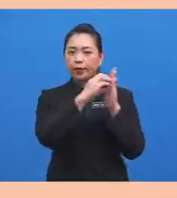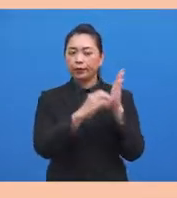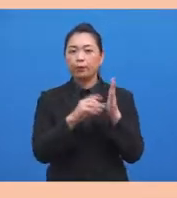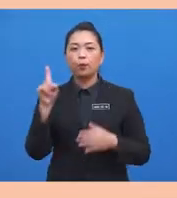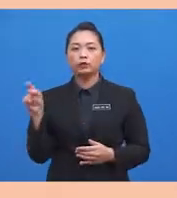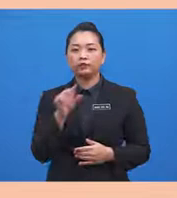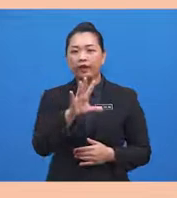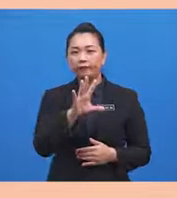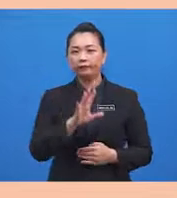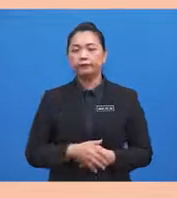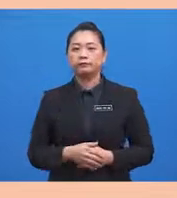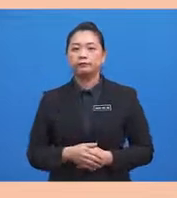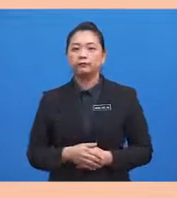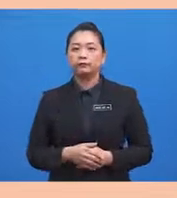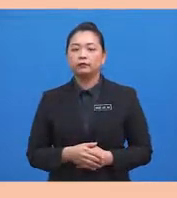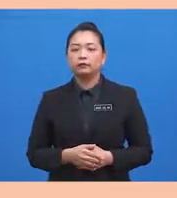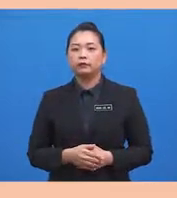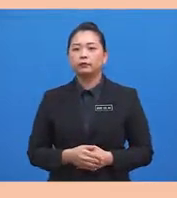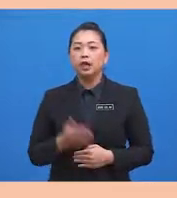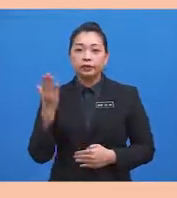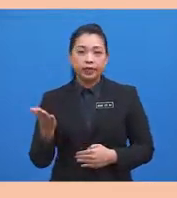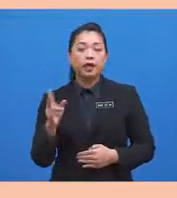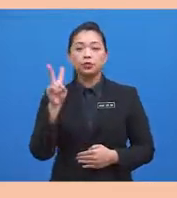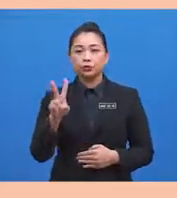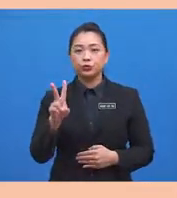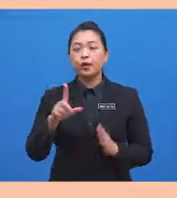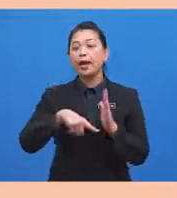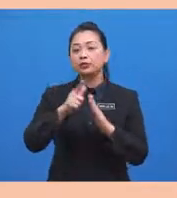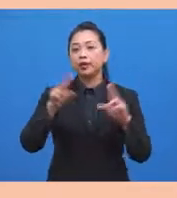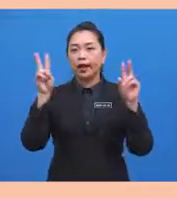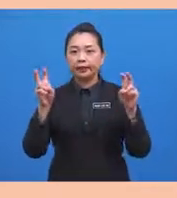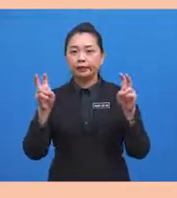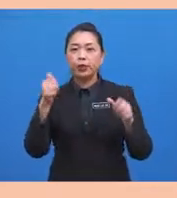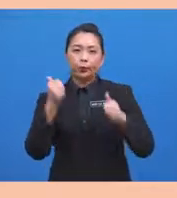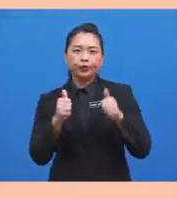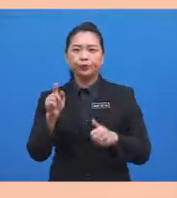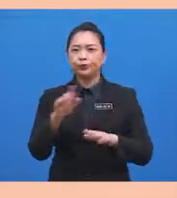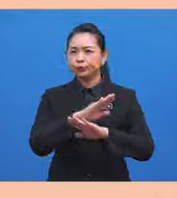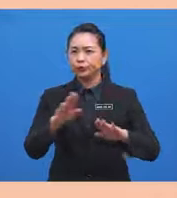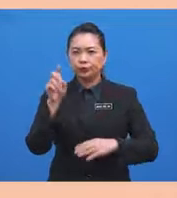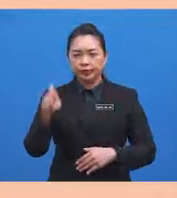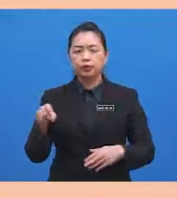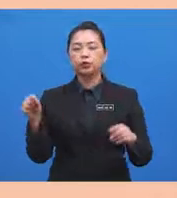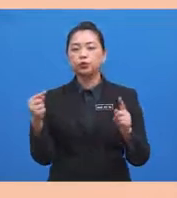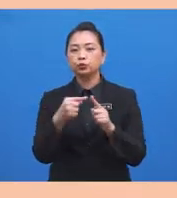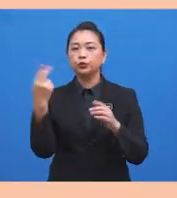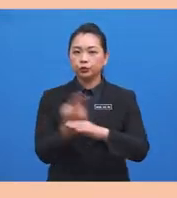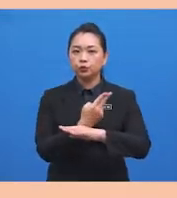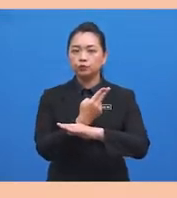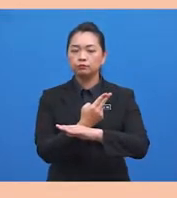the paragraphs 1 to 5. There are two extra headings which you do not need to